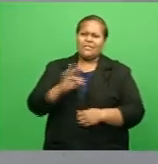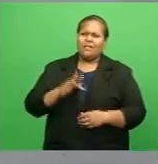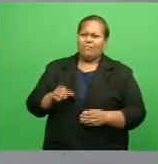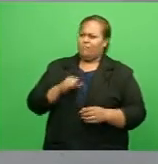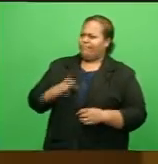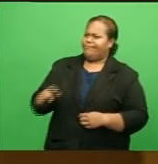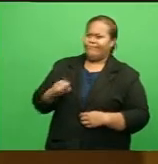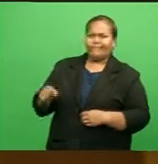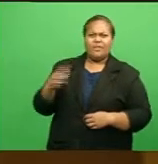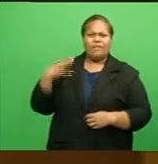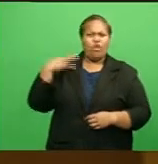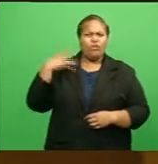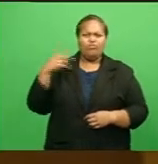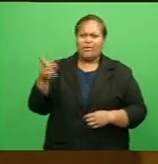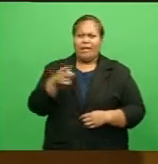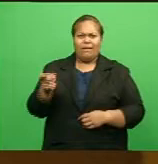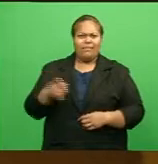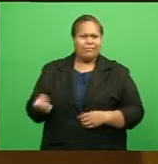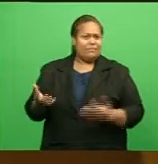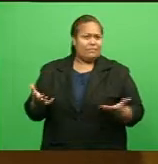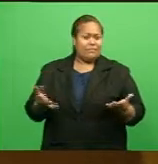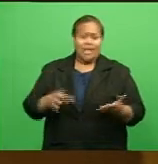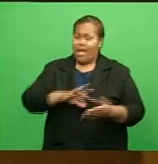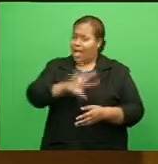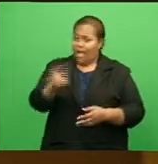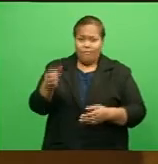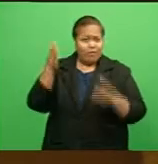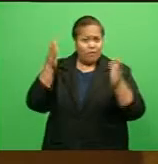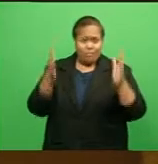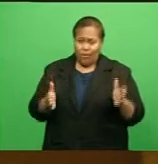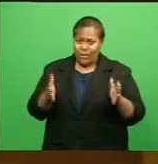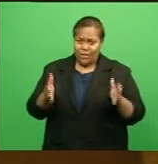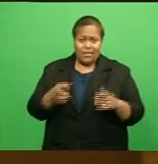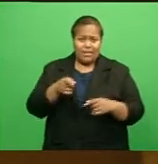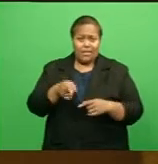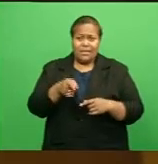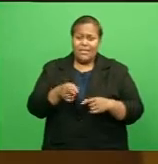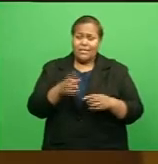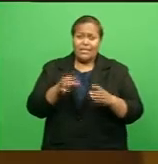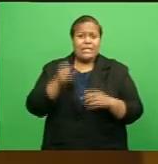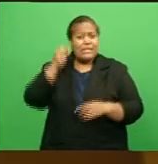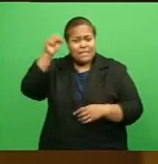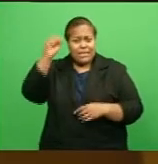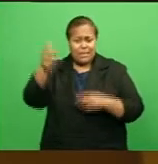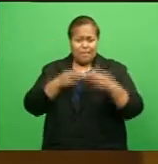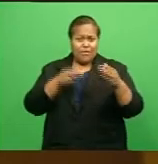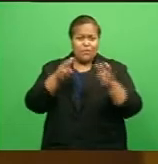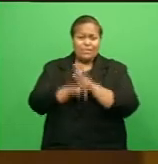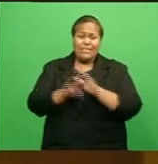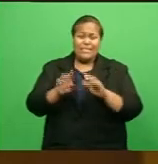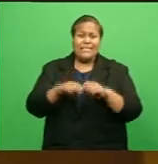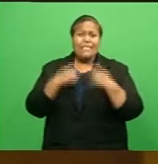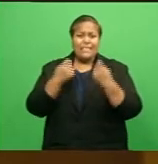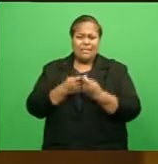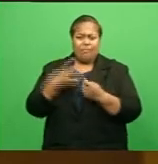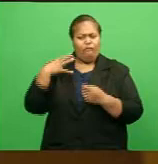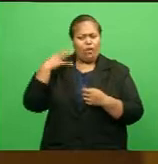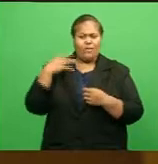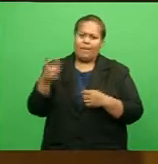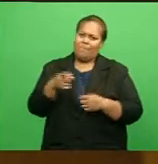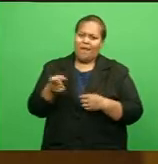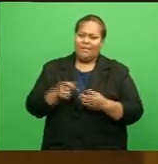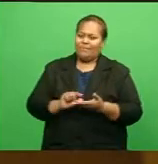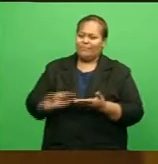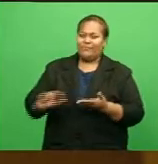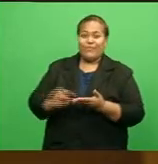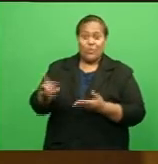cut. Everybody in the senior management team, except for one person, because it's a voluntary cut, took that,